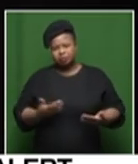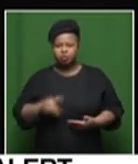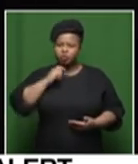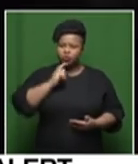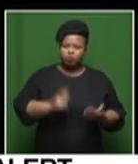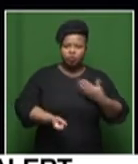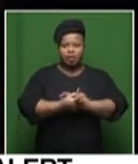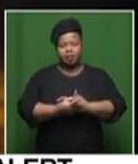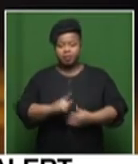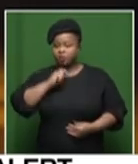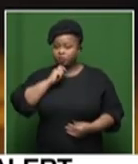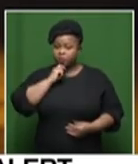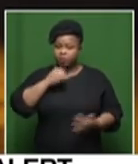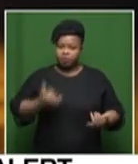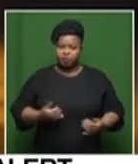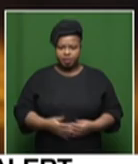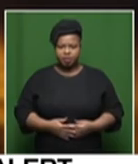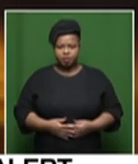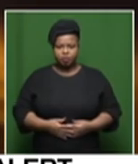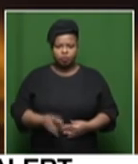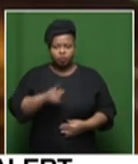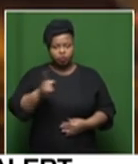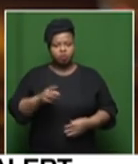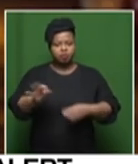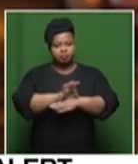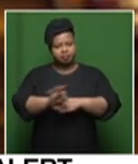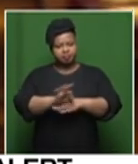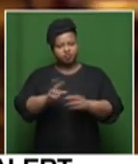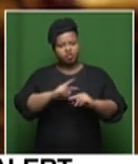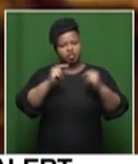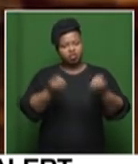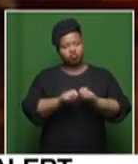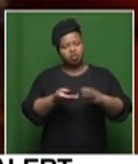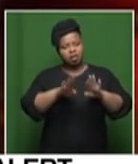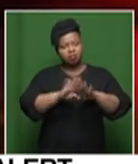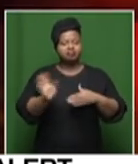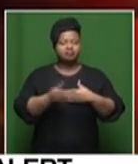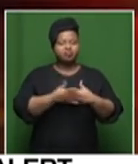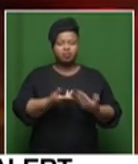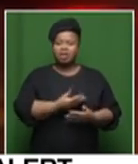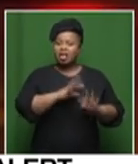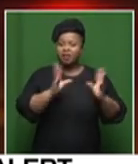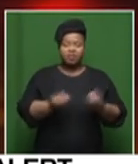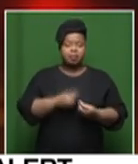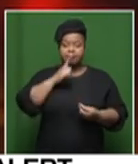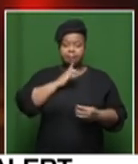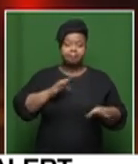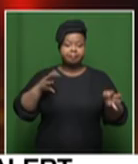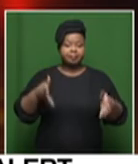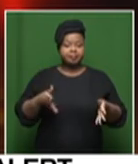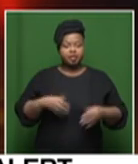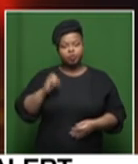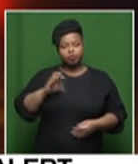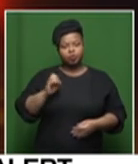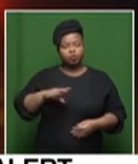place this morning, those plans of that national shutdown. But it seems to be all quiet here in Soweto. You'd